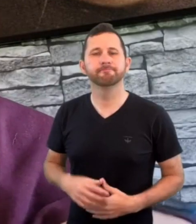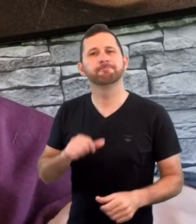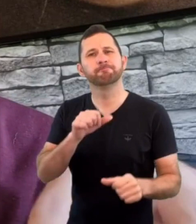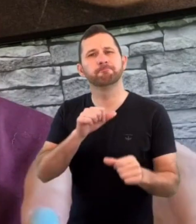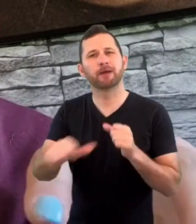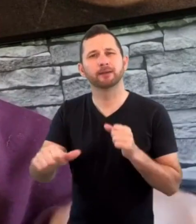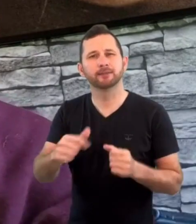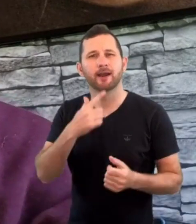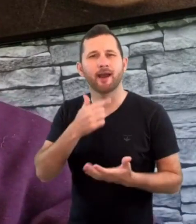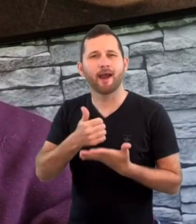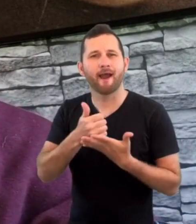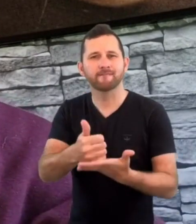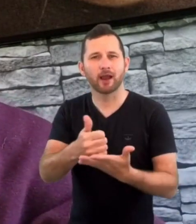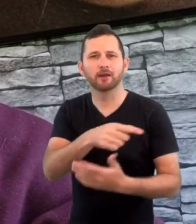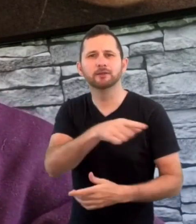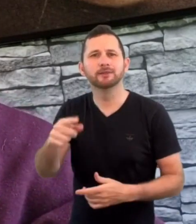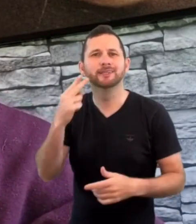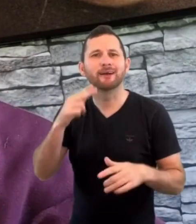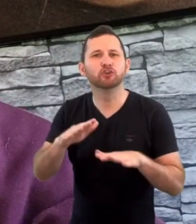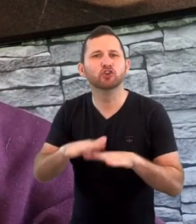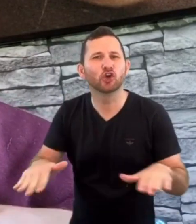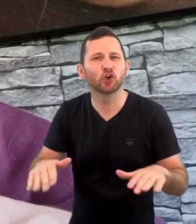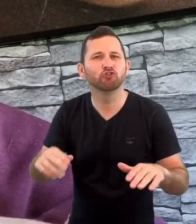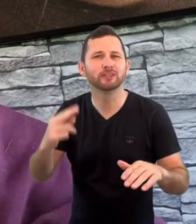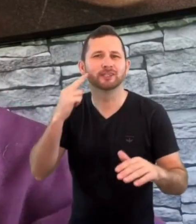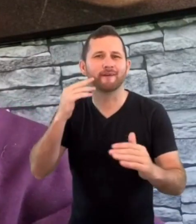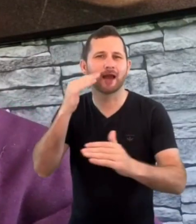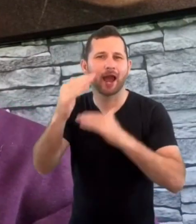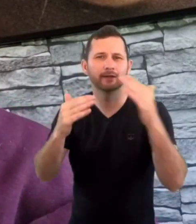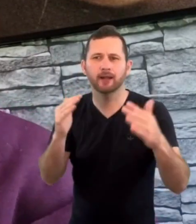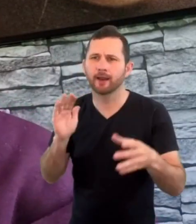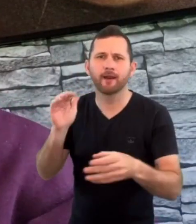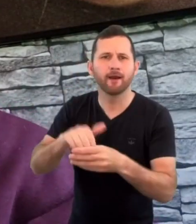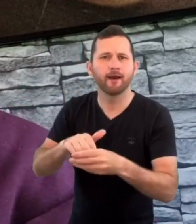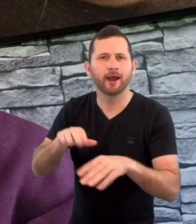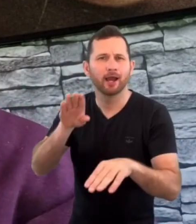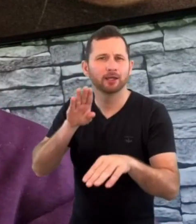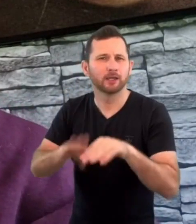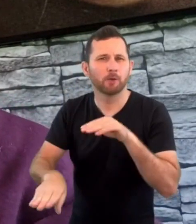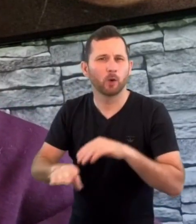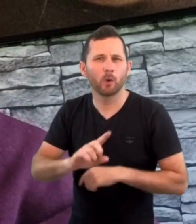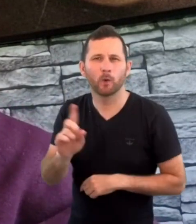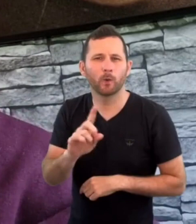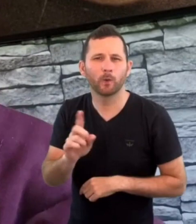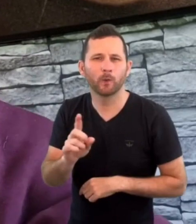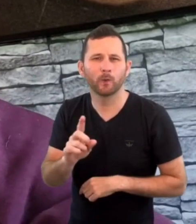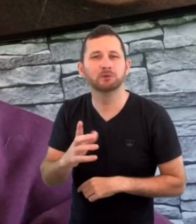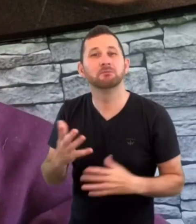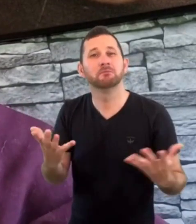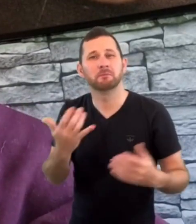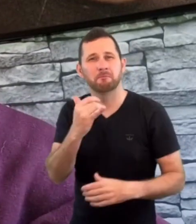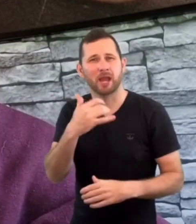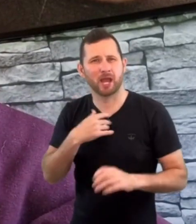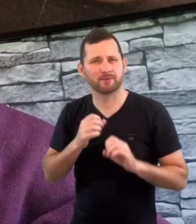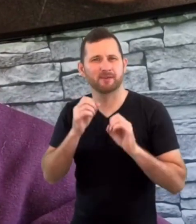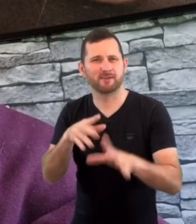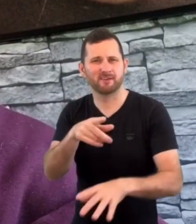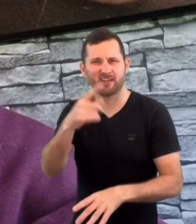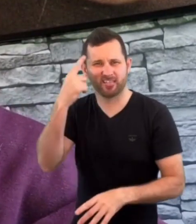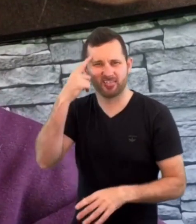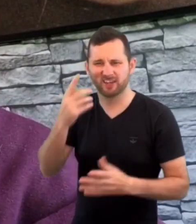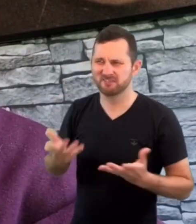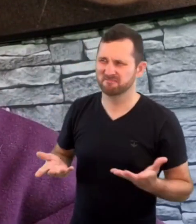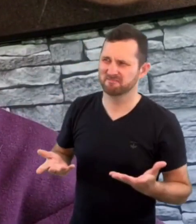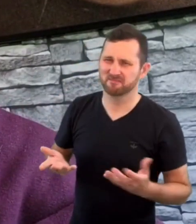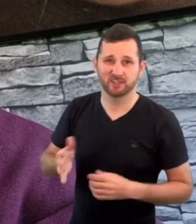So my top tips for kids or adults who are deaf getting into sport might sound a little